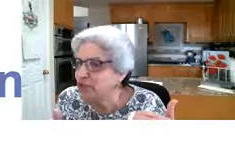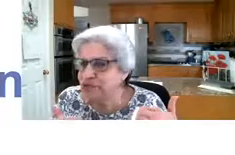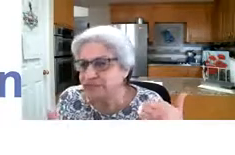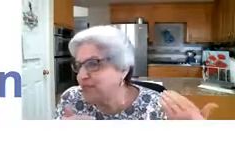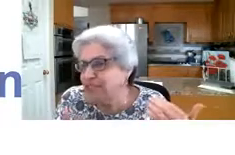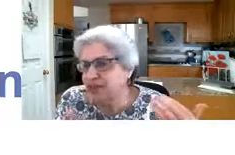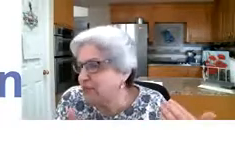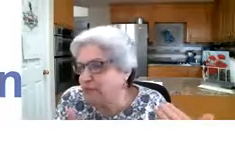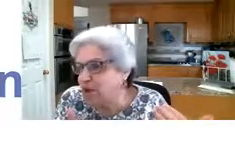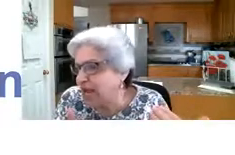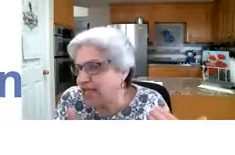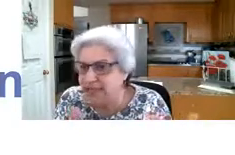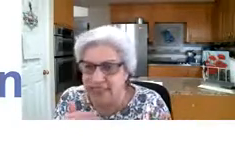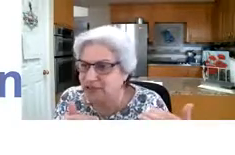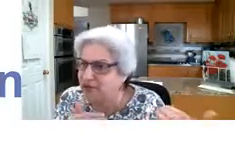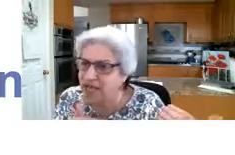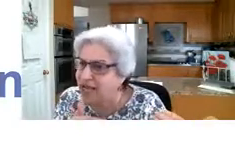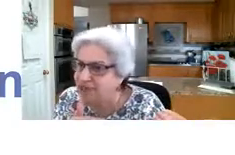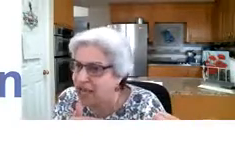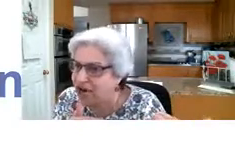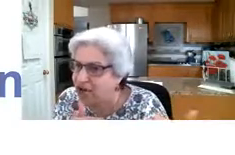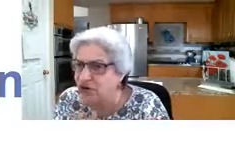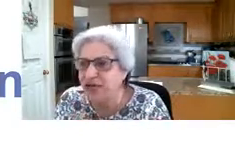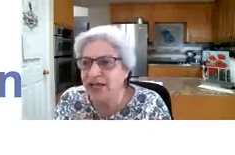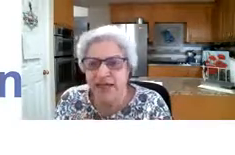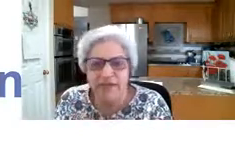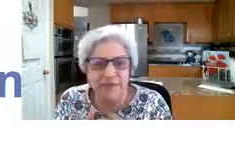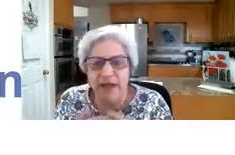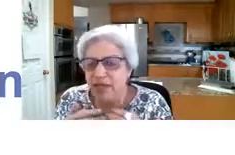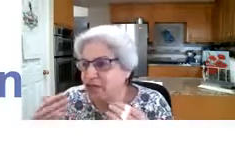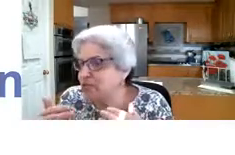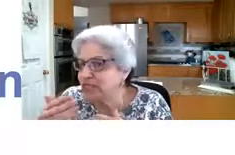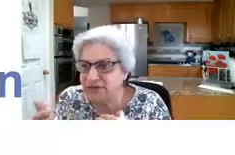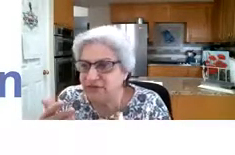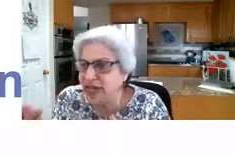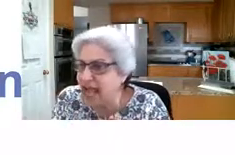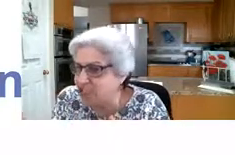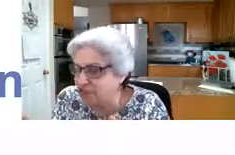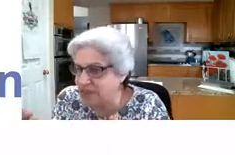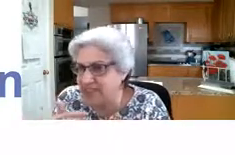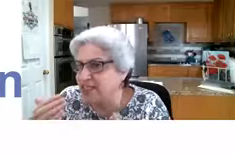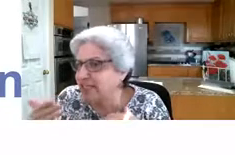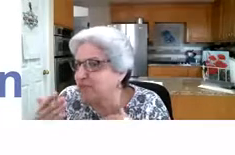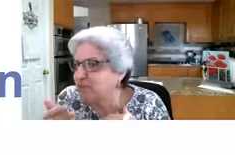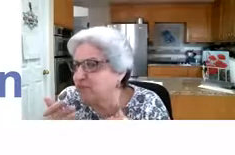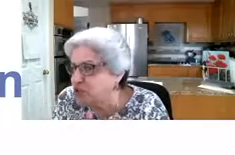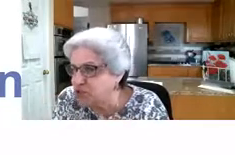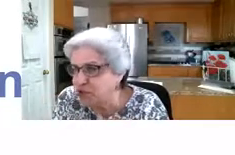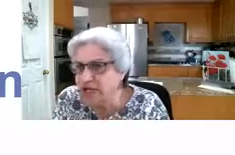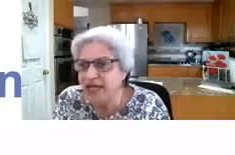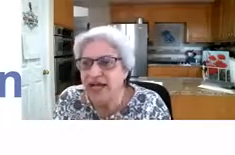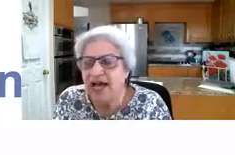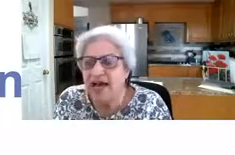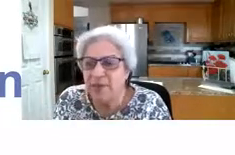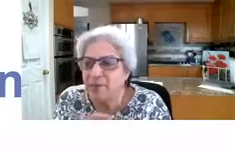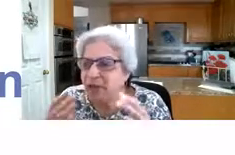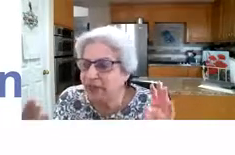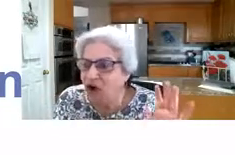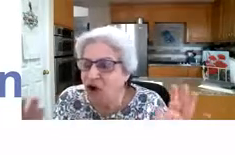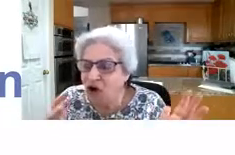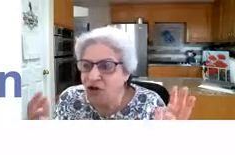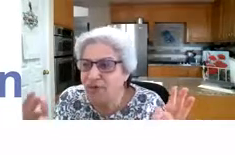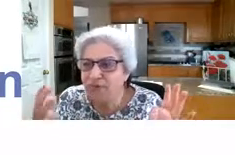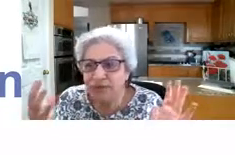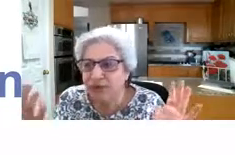might use different bread, a different kind of carrier. They might use a different adjuvant, a different booster,